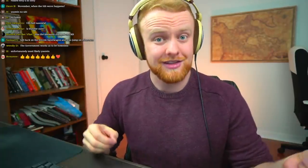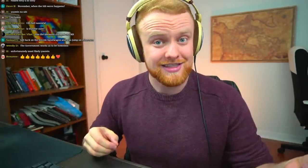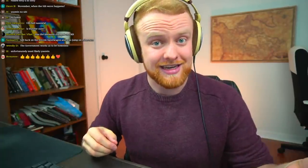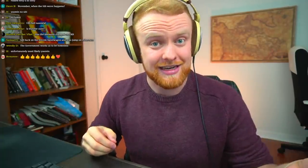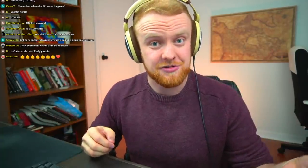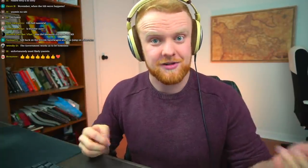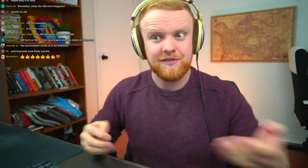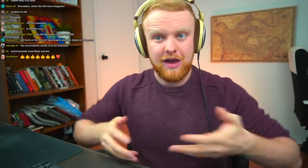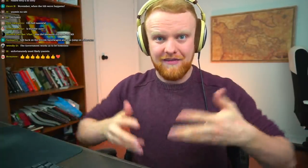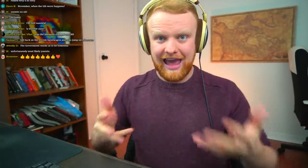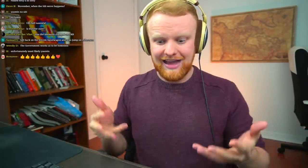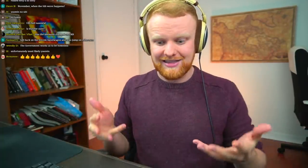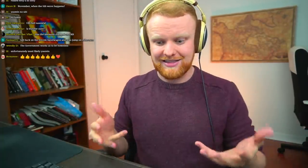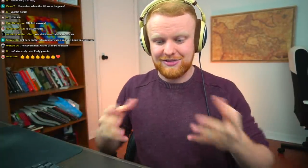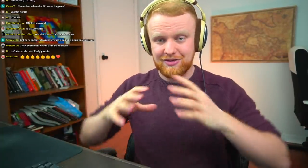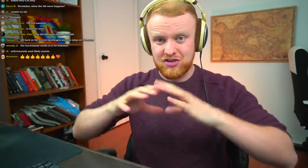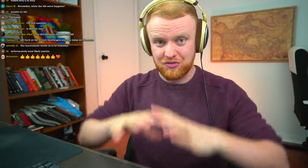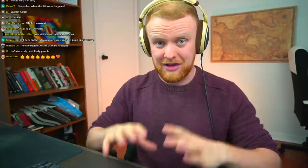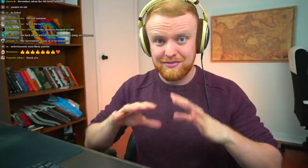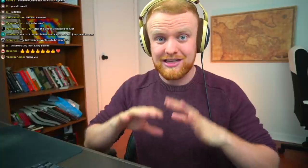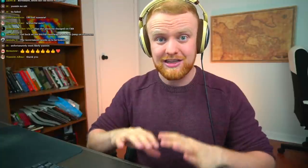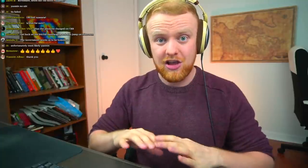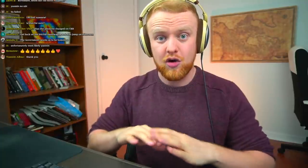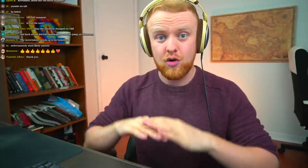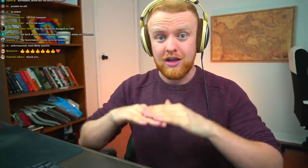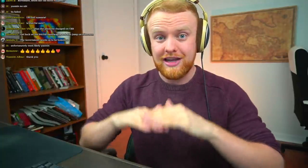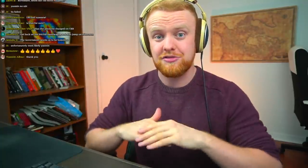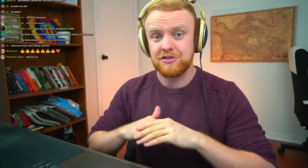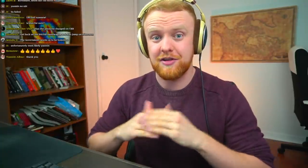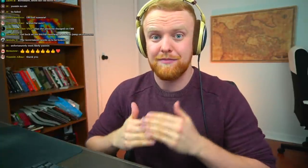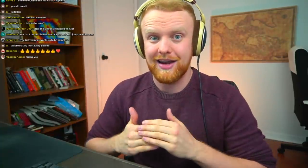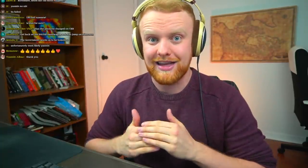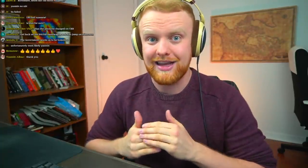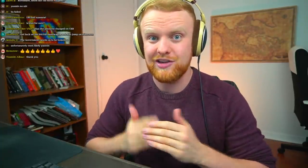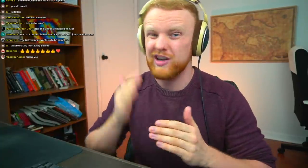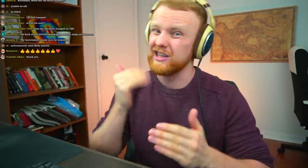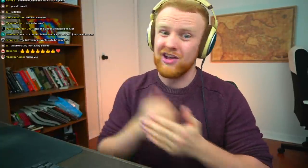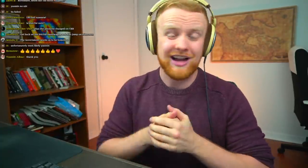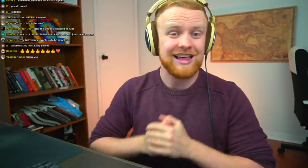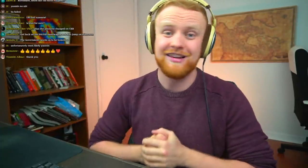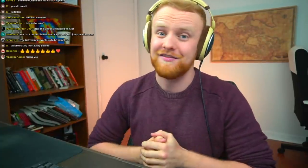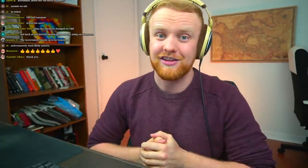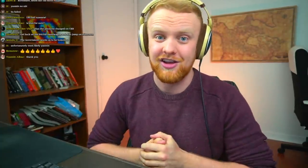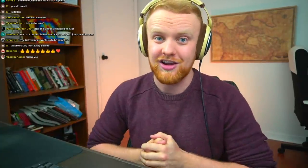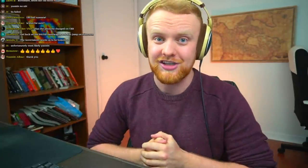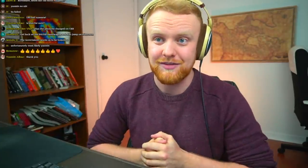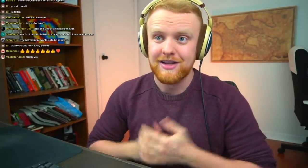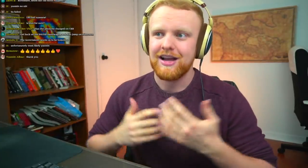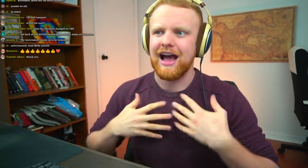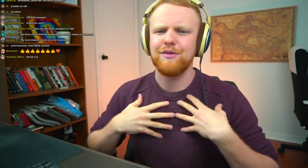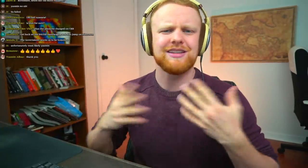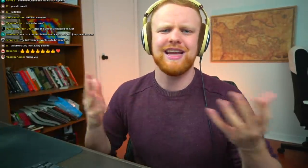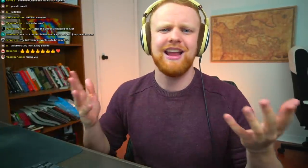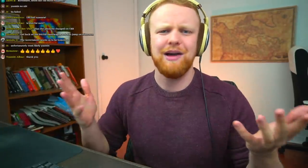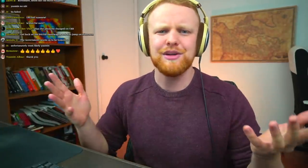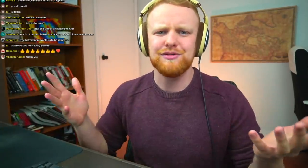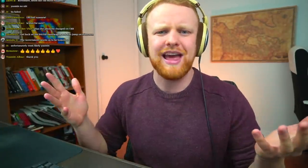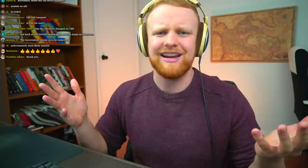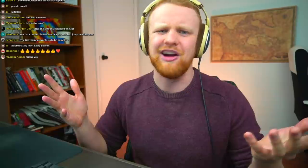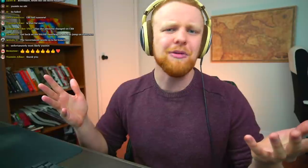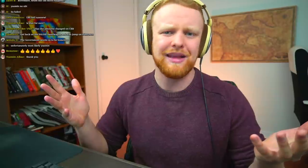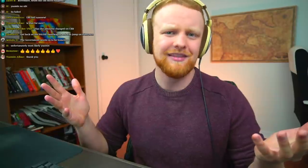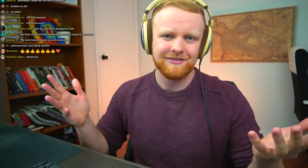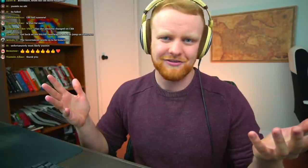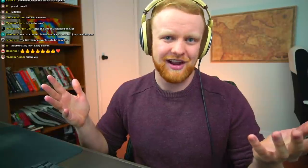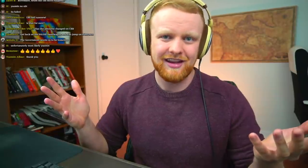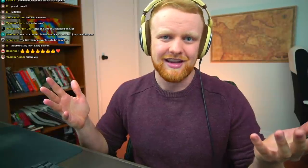certainly in the real estate industry, if you have access to extremely low interest rate money and you can lock that in for the long term, I would do that